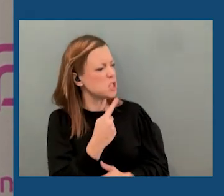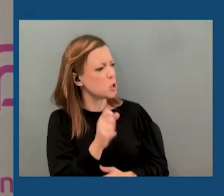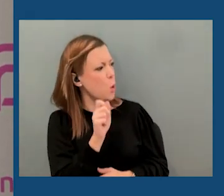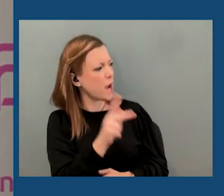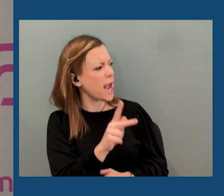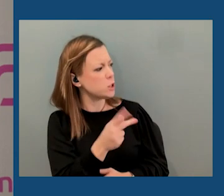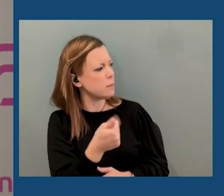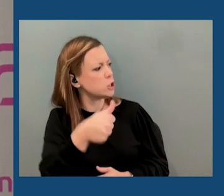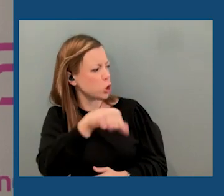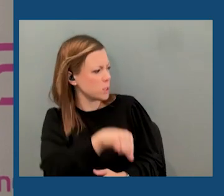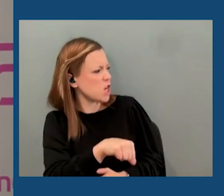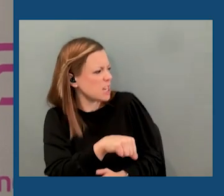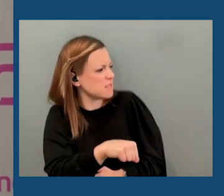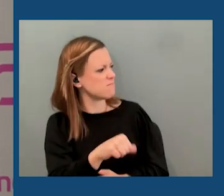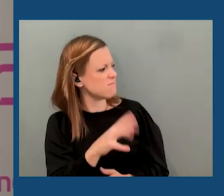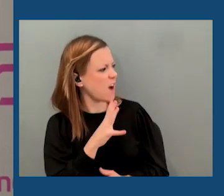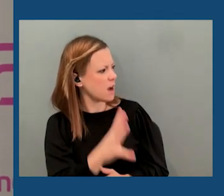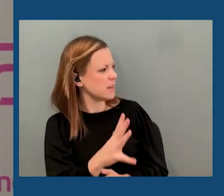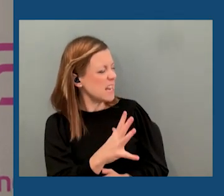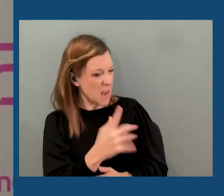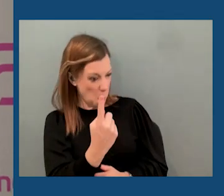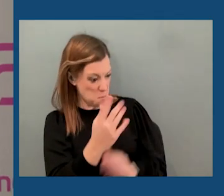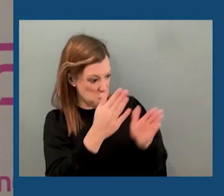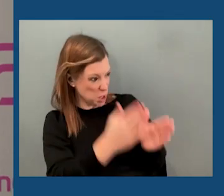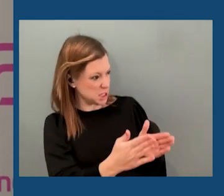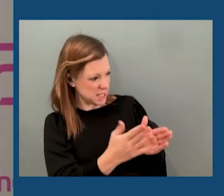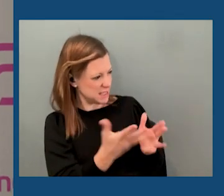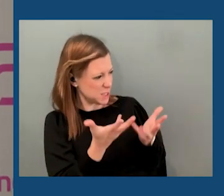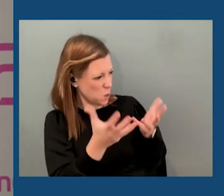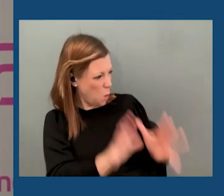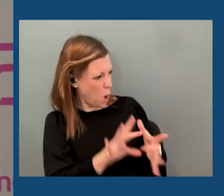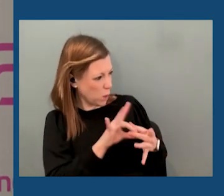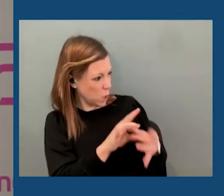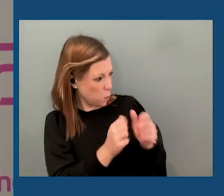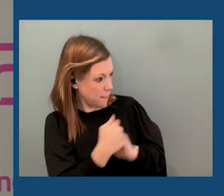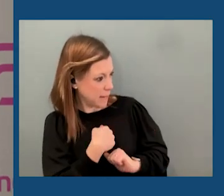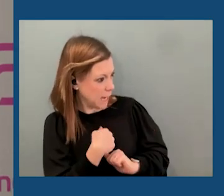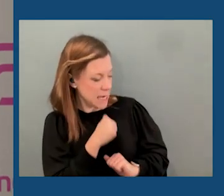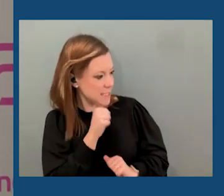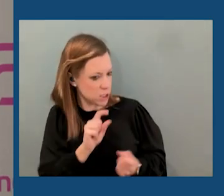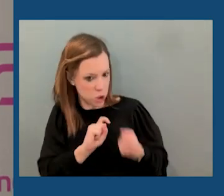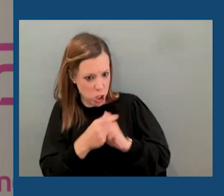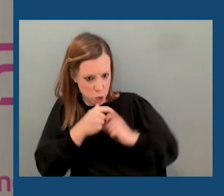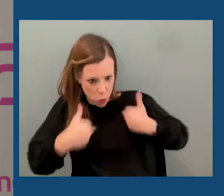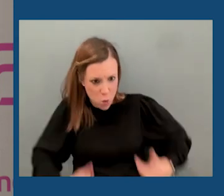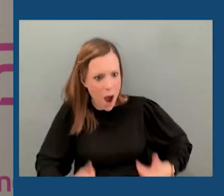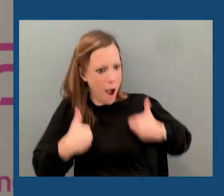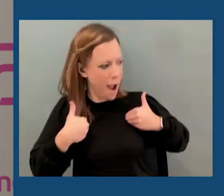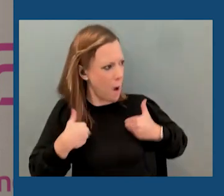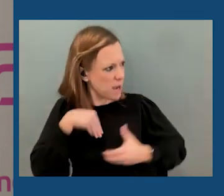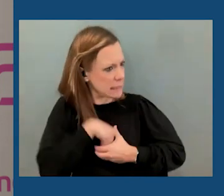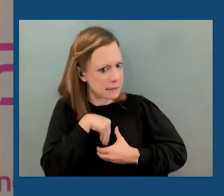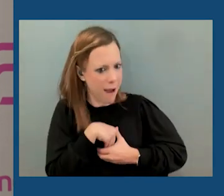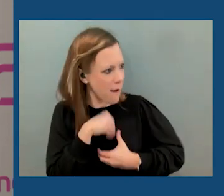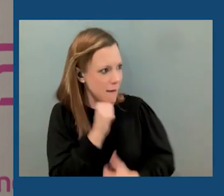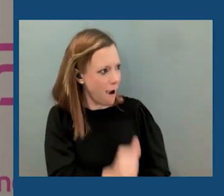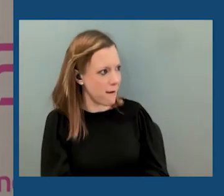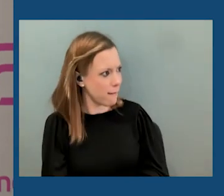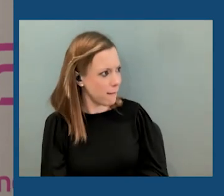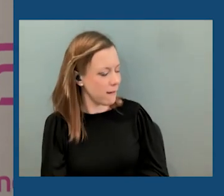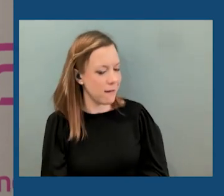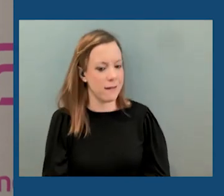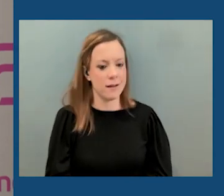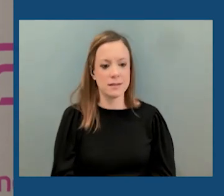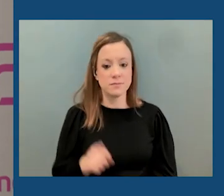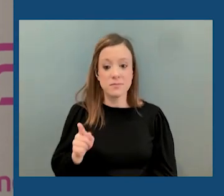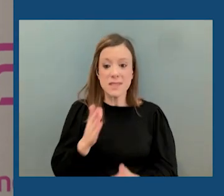we focus on is just because someone rejects a relationship with you does not change all the wonderful things that make you, you. Some of the most